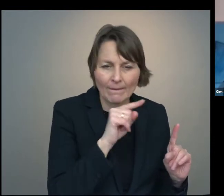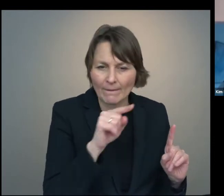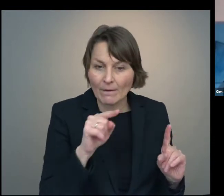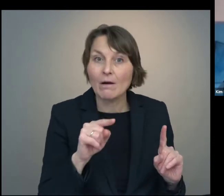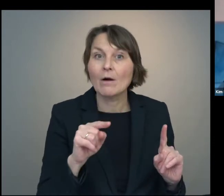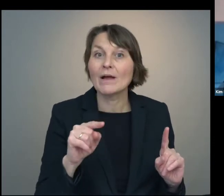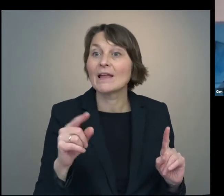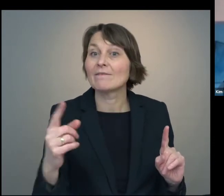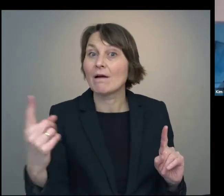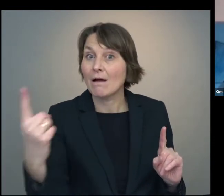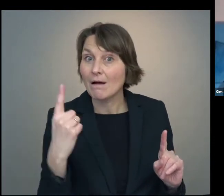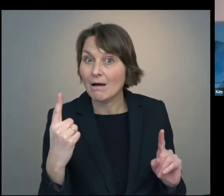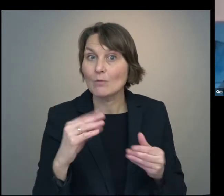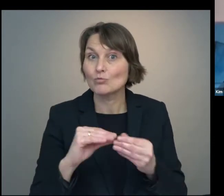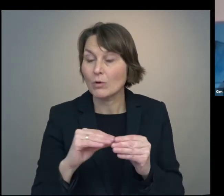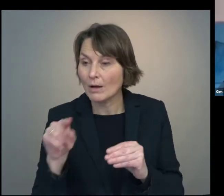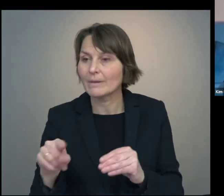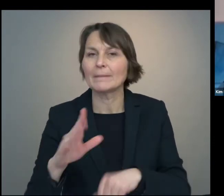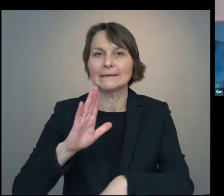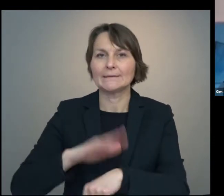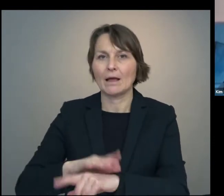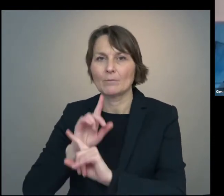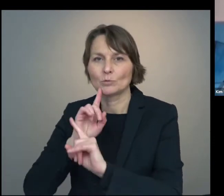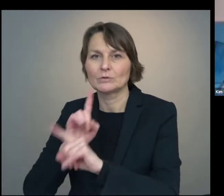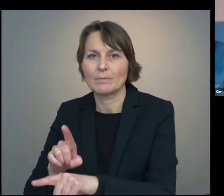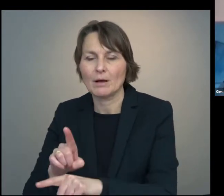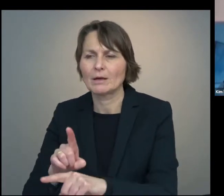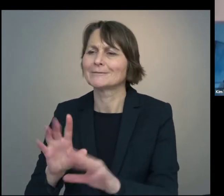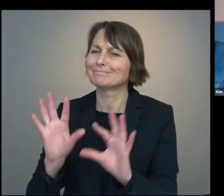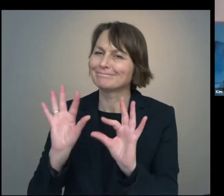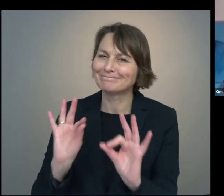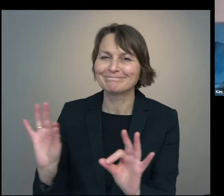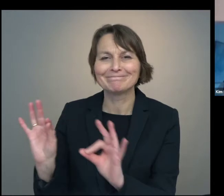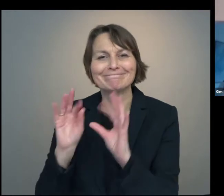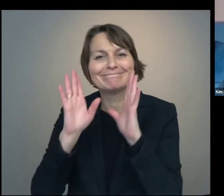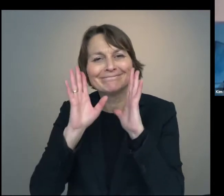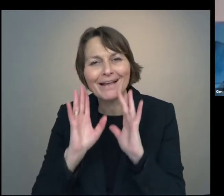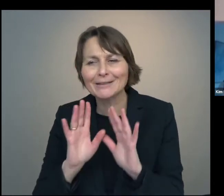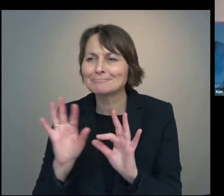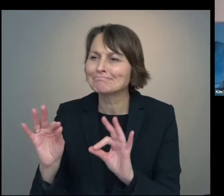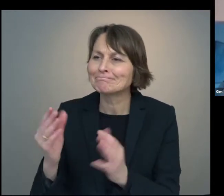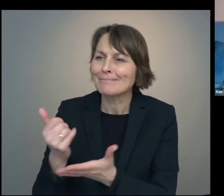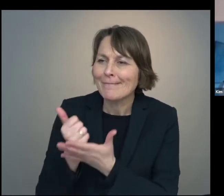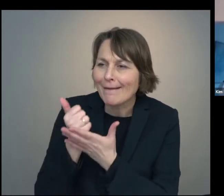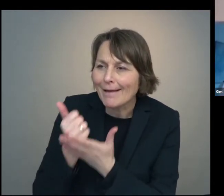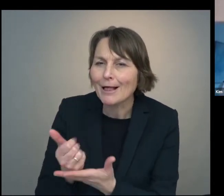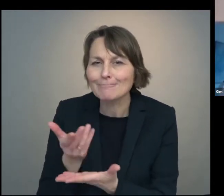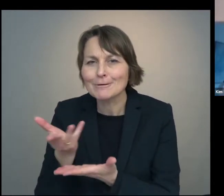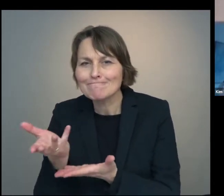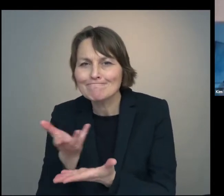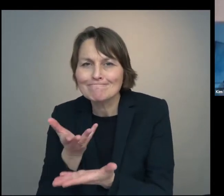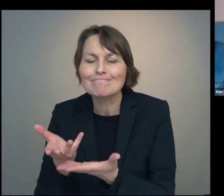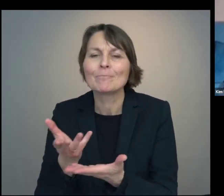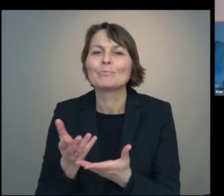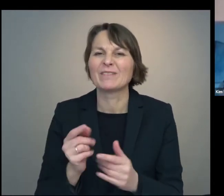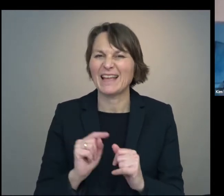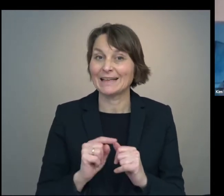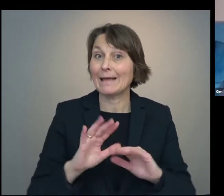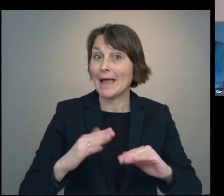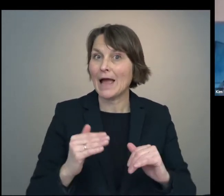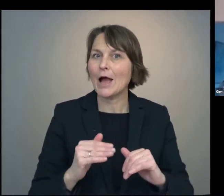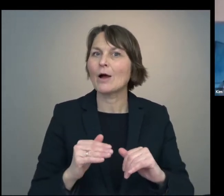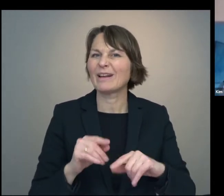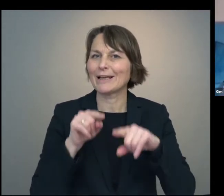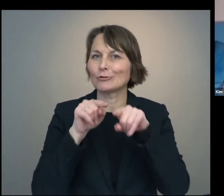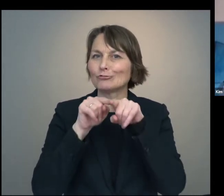we respond timely and in a nice fashion, and that we help people investigate their issues on the